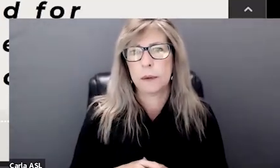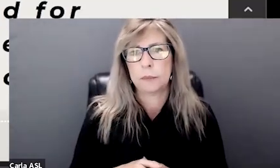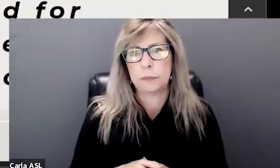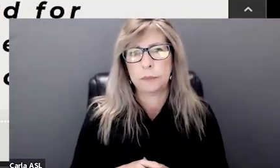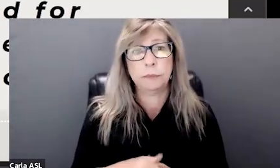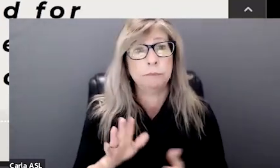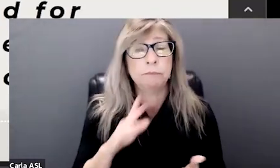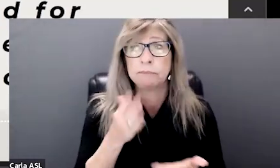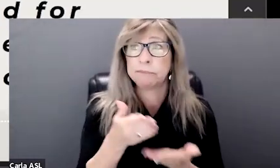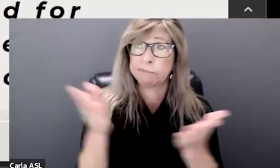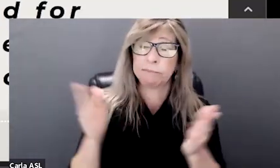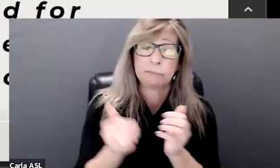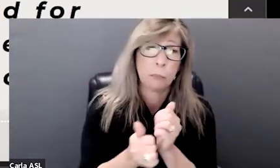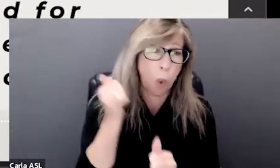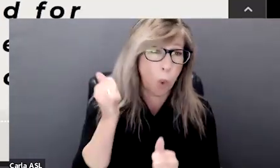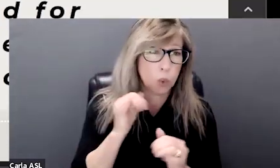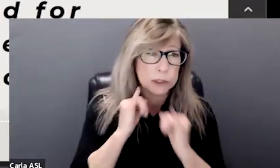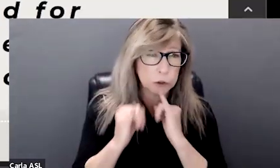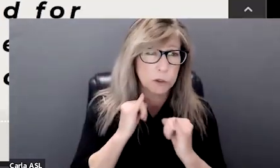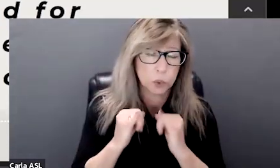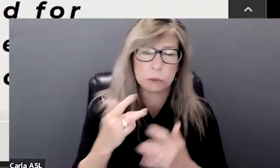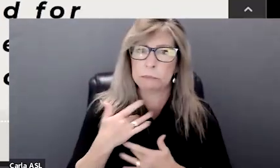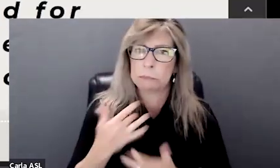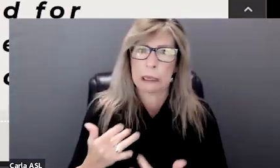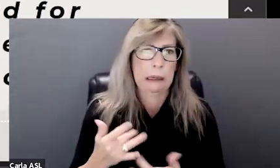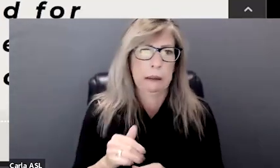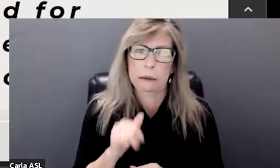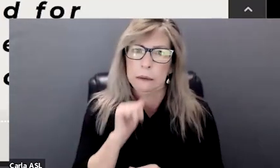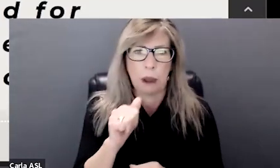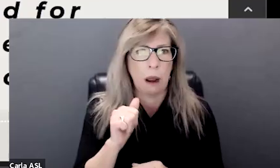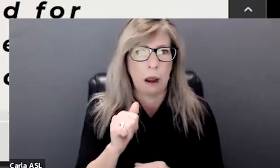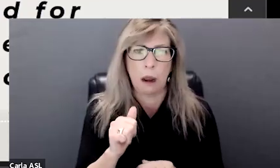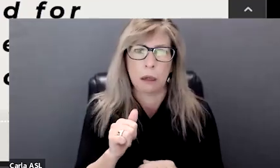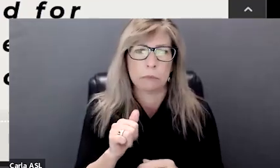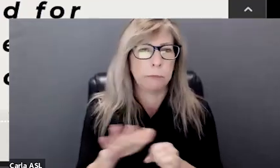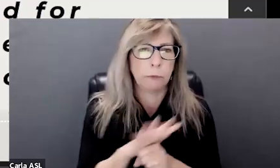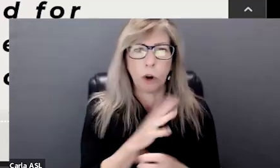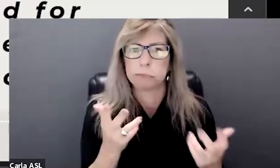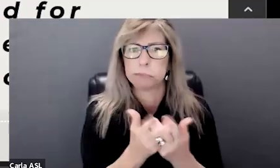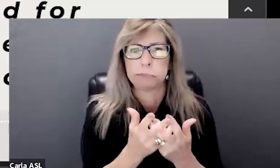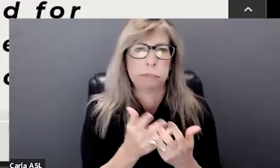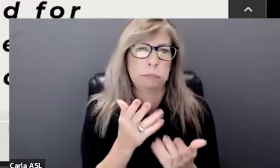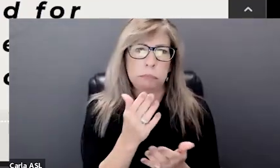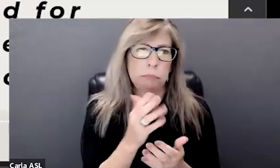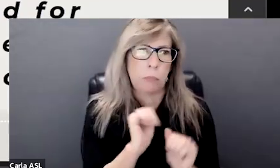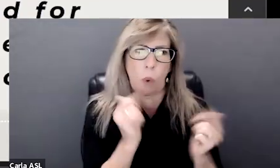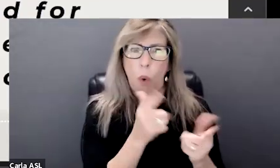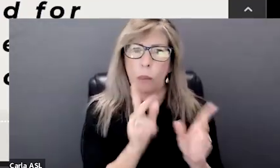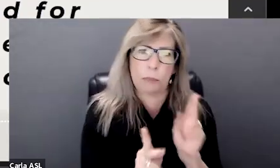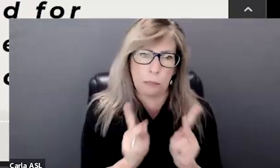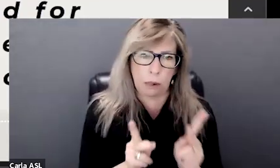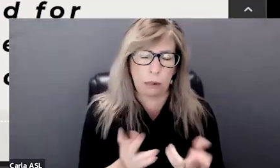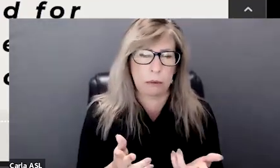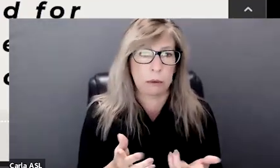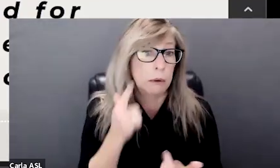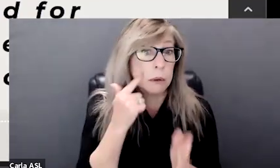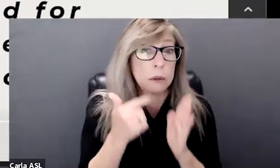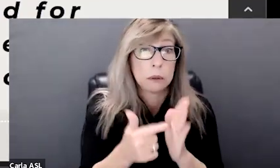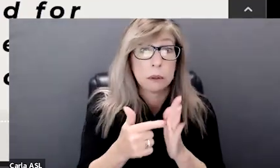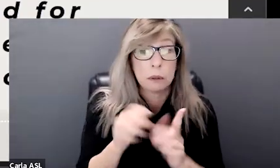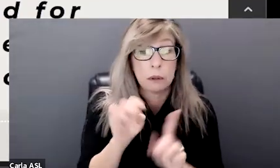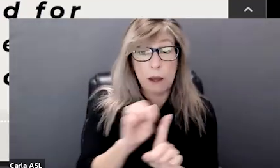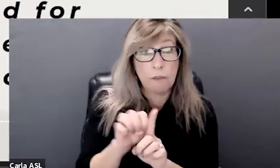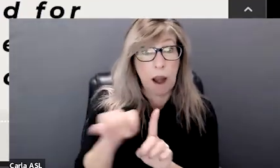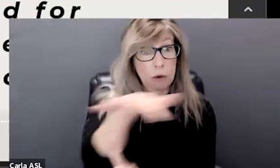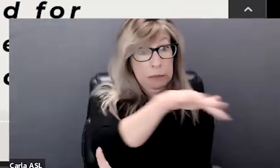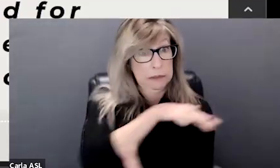can disadvantage some people. That can be anything from the way the environment is set up to making assumptions based on